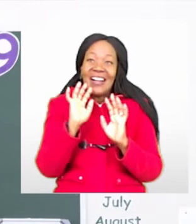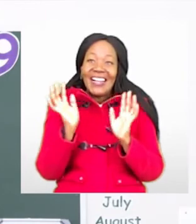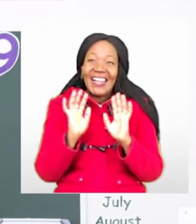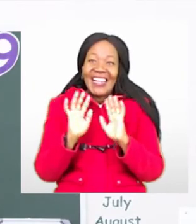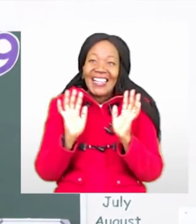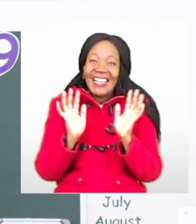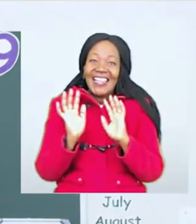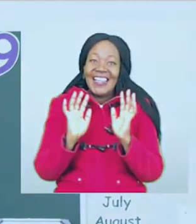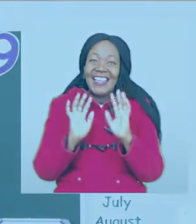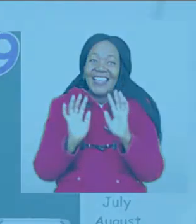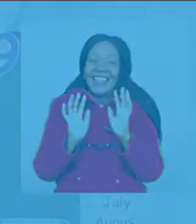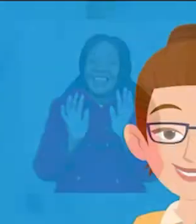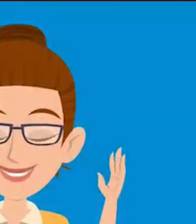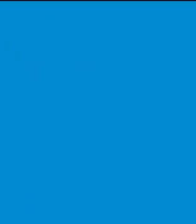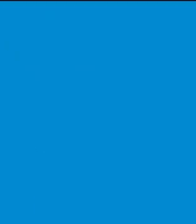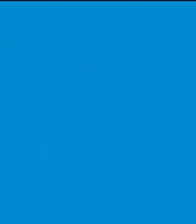Bye, Zoe.